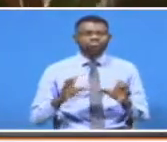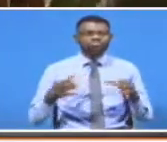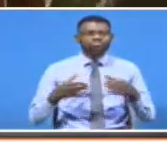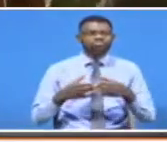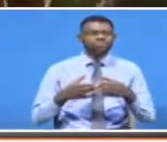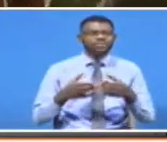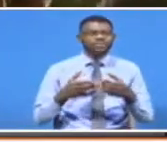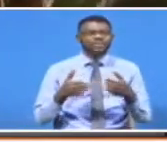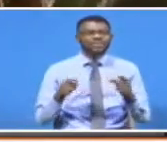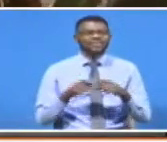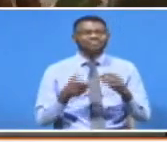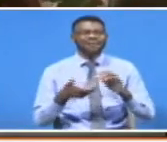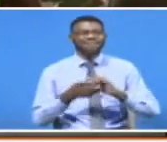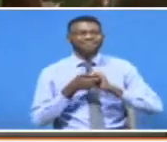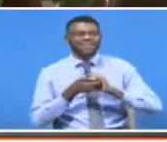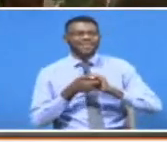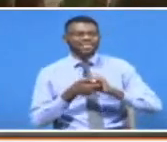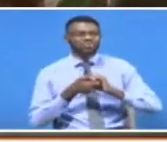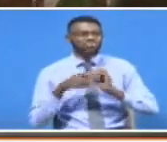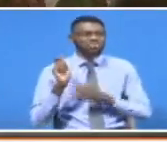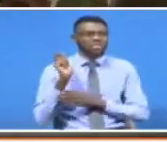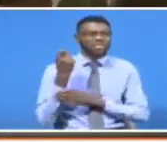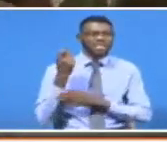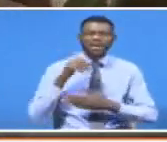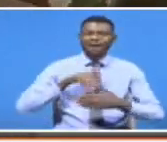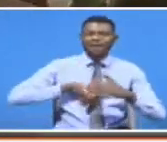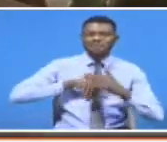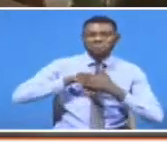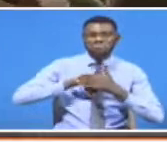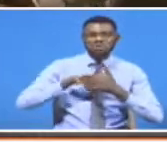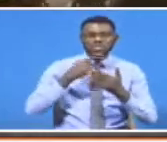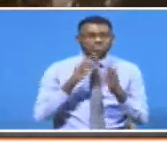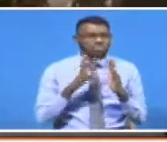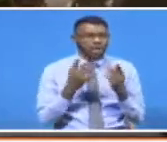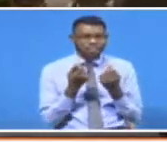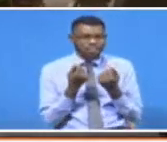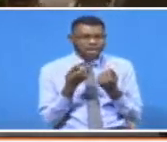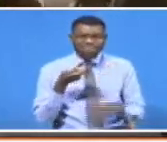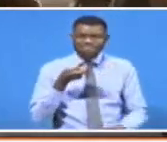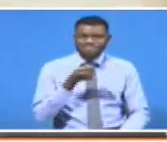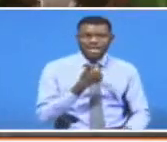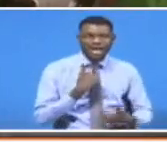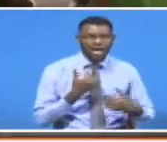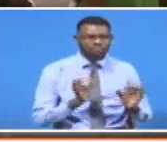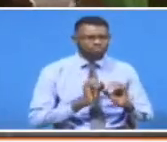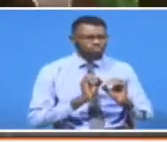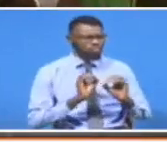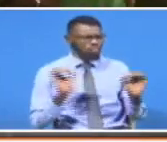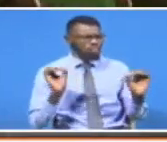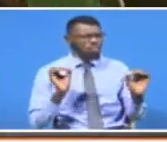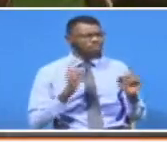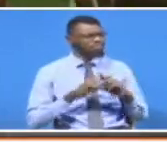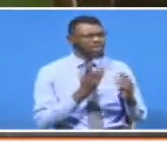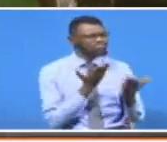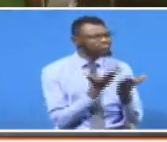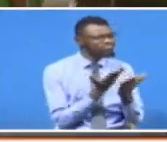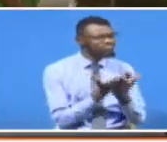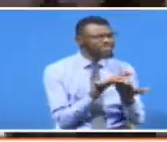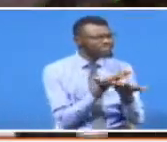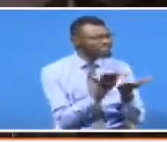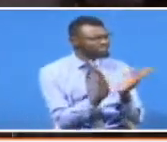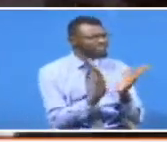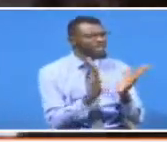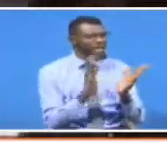ikisema ya kwamba hatuna malipo yoyote. Kwa hivyo tunawaomba tu wafikirie tena